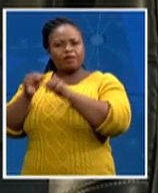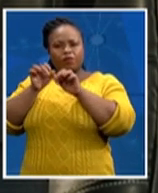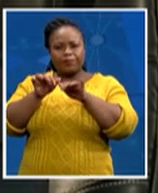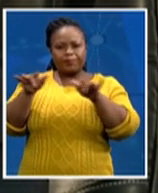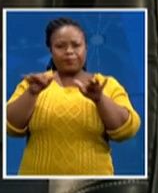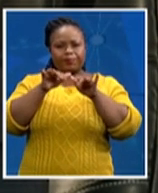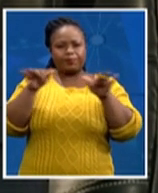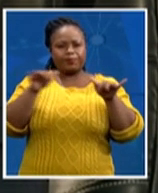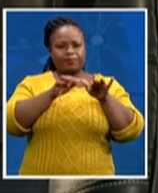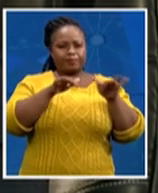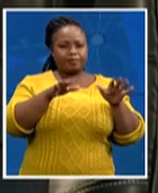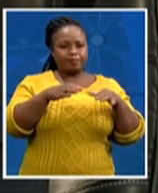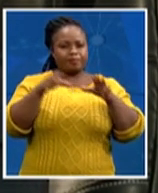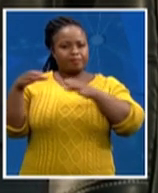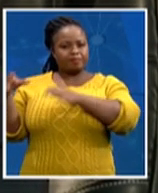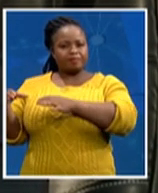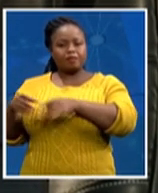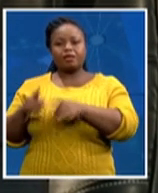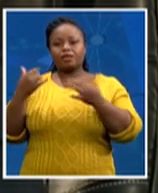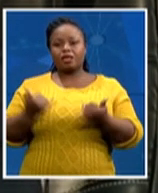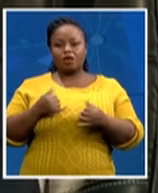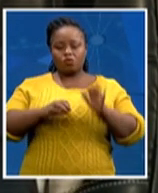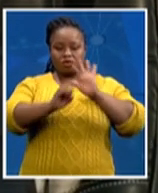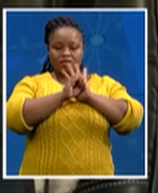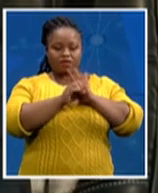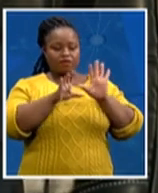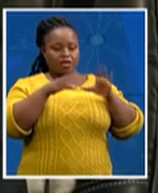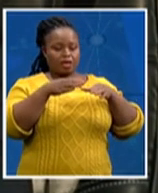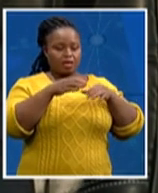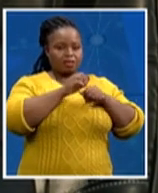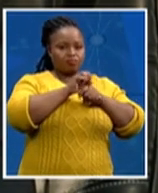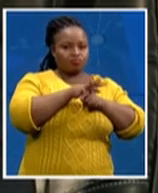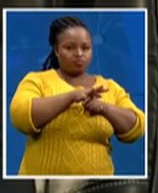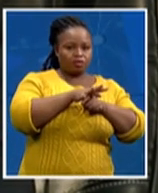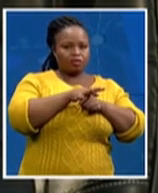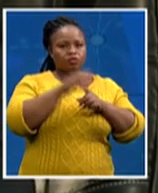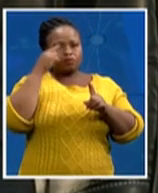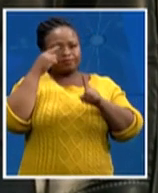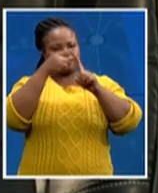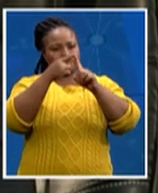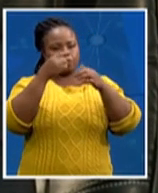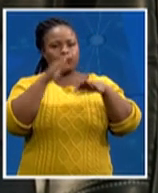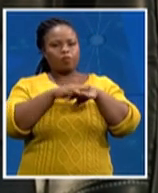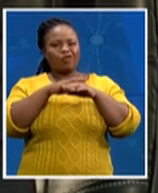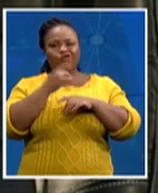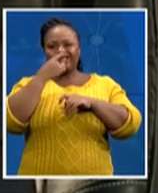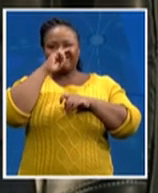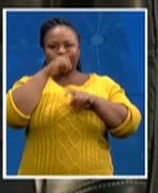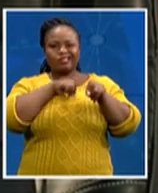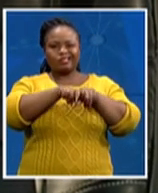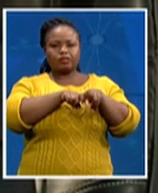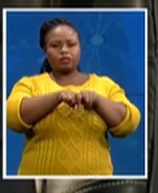identifying clusters and conducting targeted testing in the affected areas, identifying